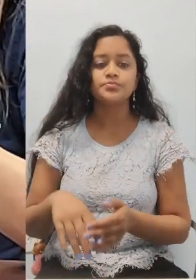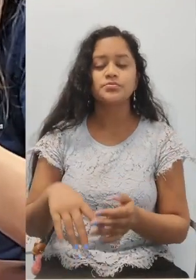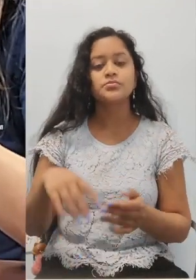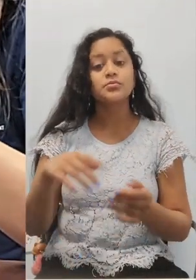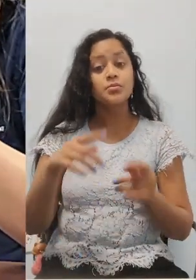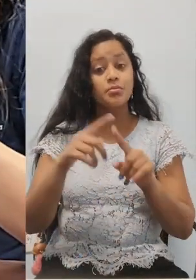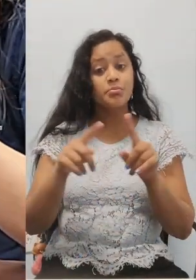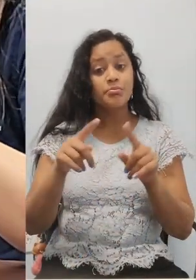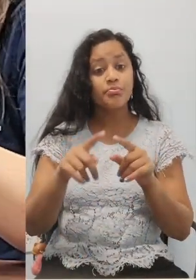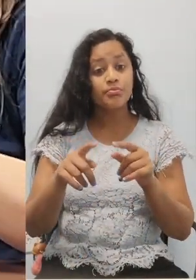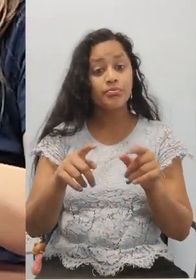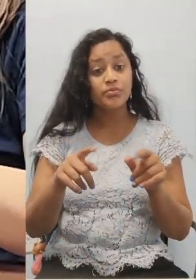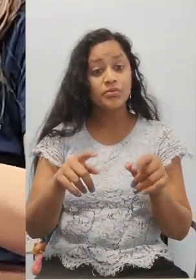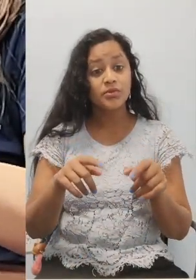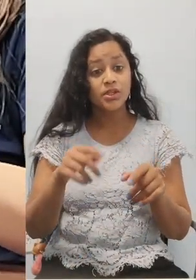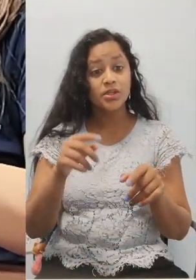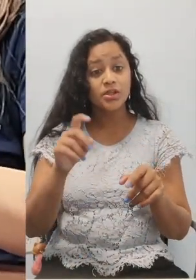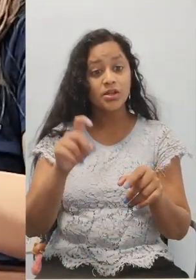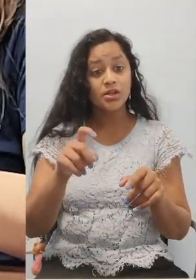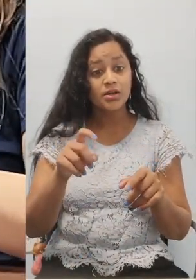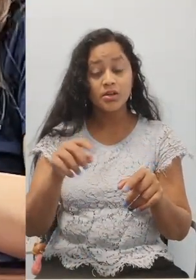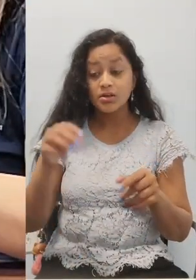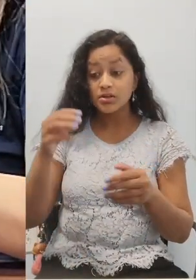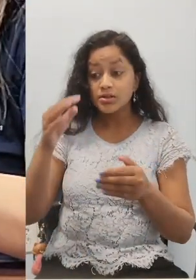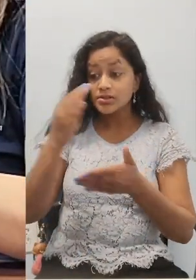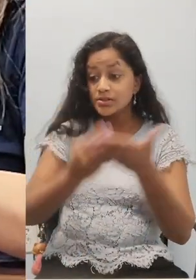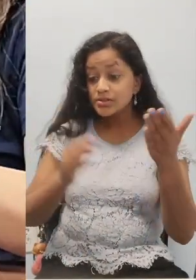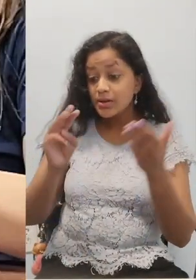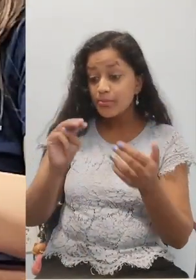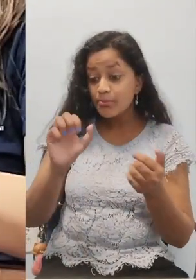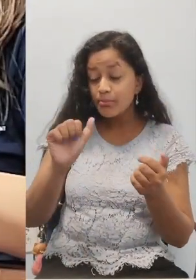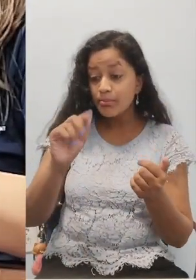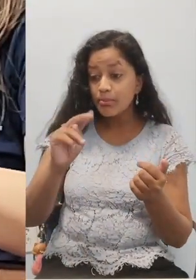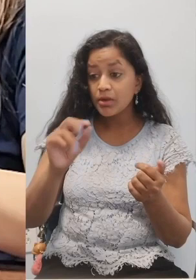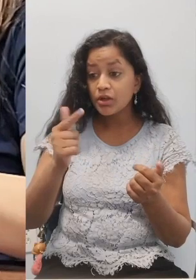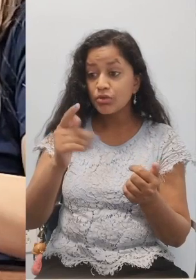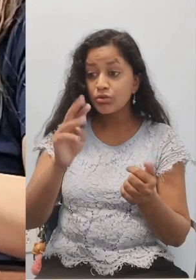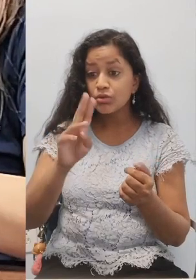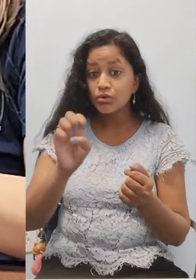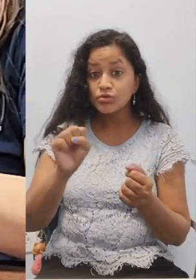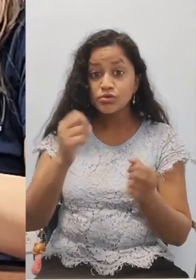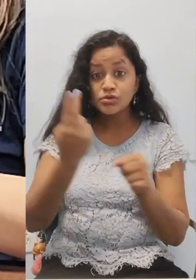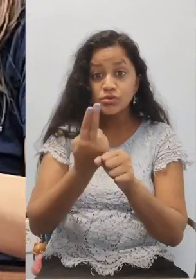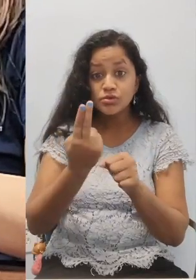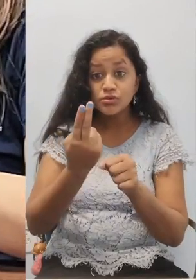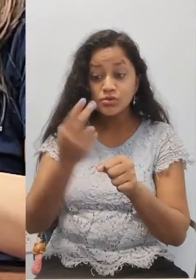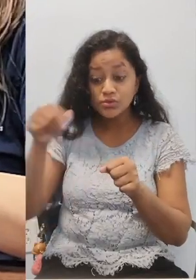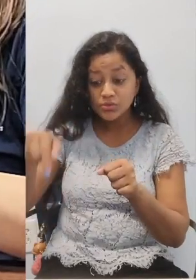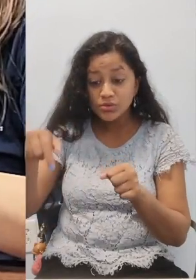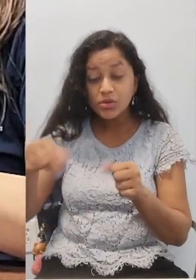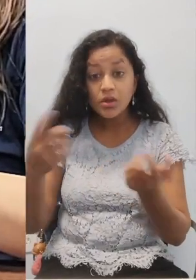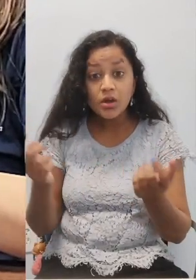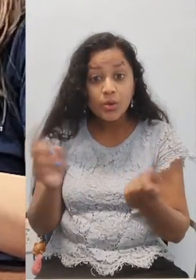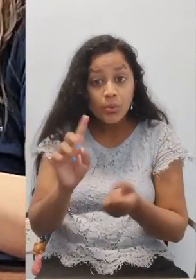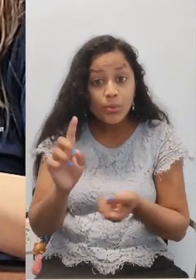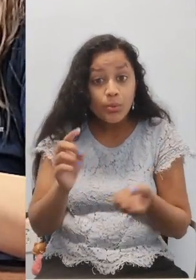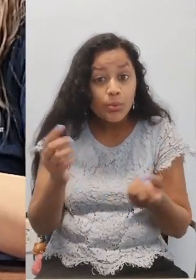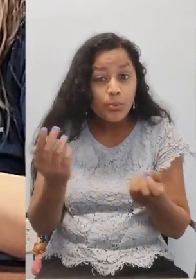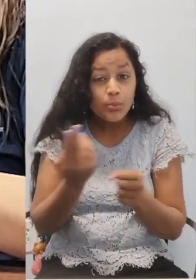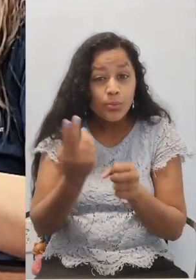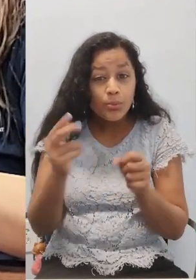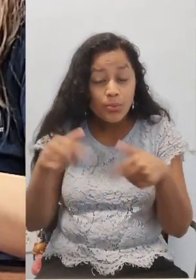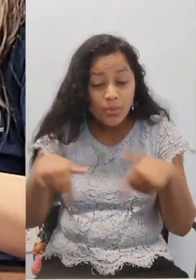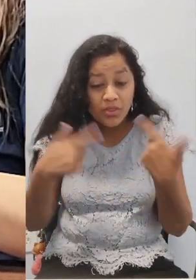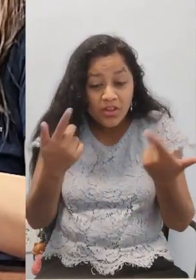the ocean essentially. So all of that impacts it, because I said earlier, the mangroves are actually essential